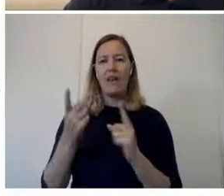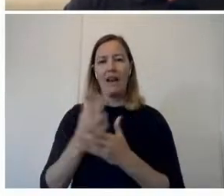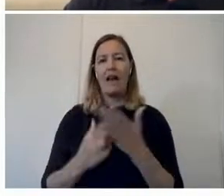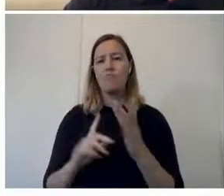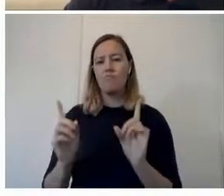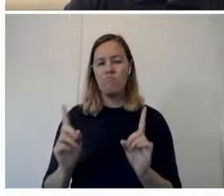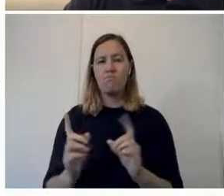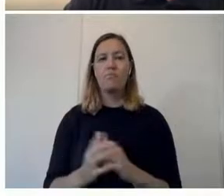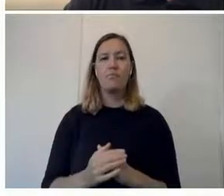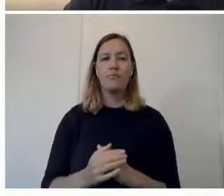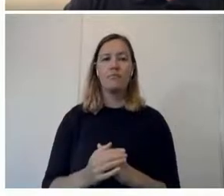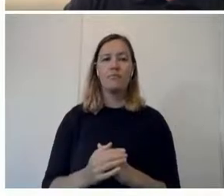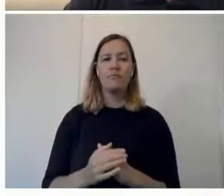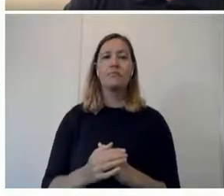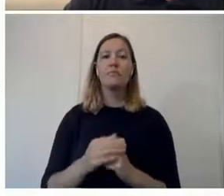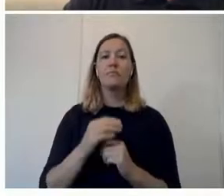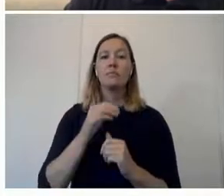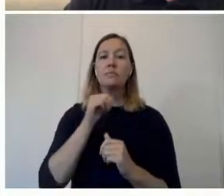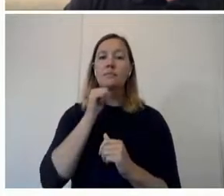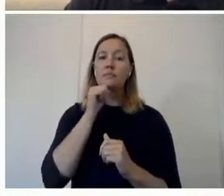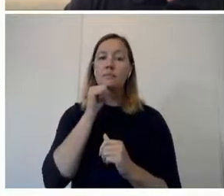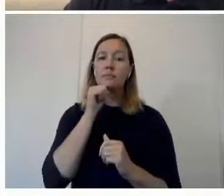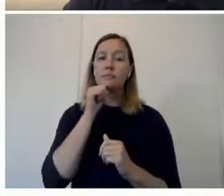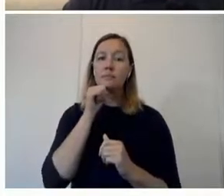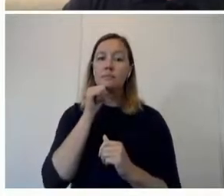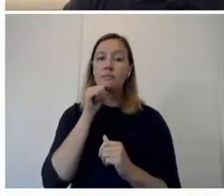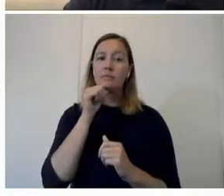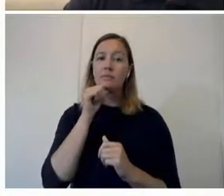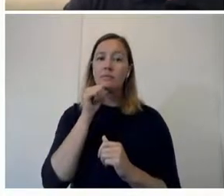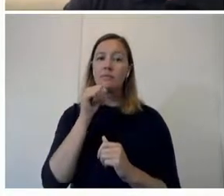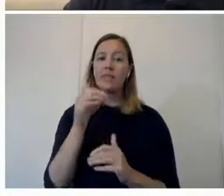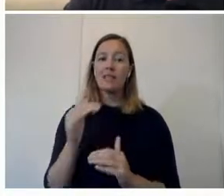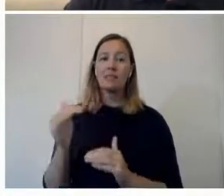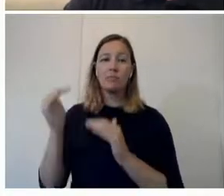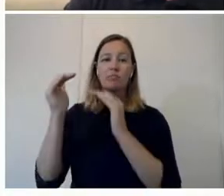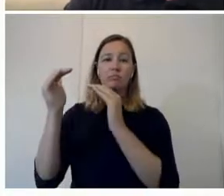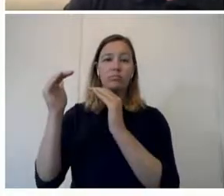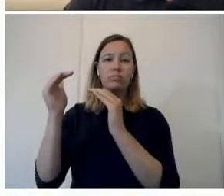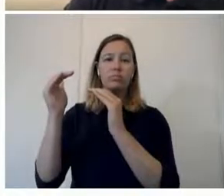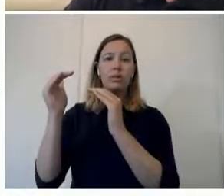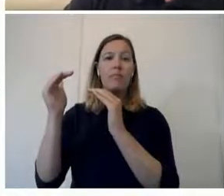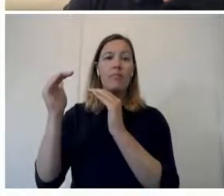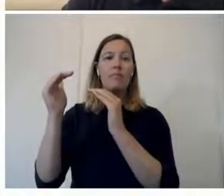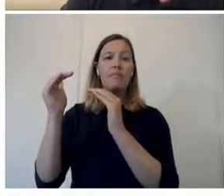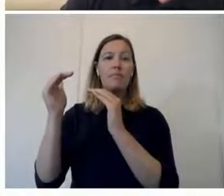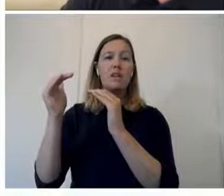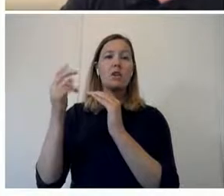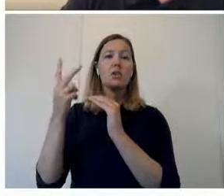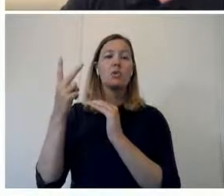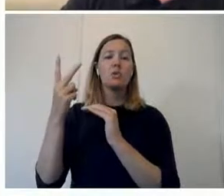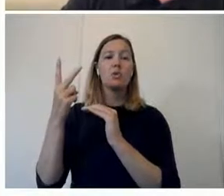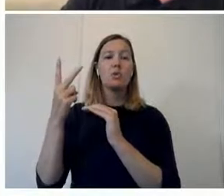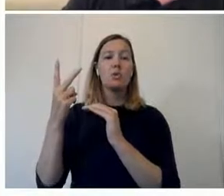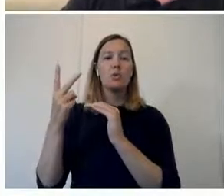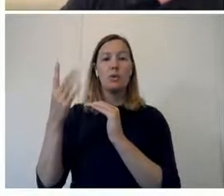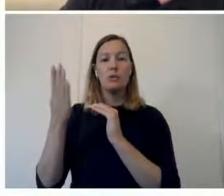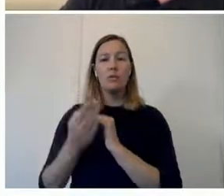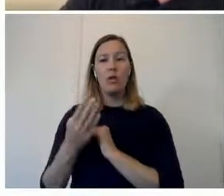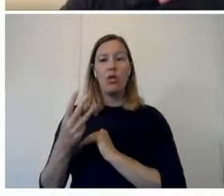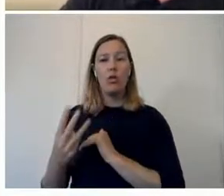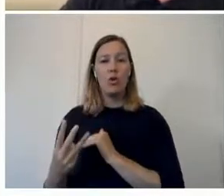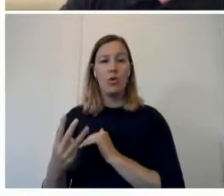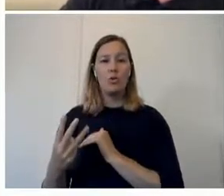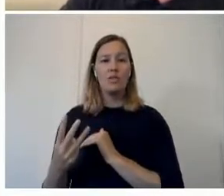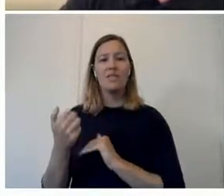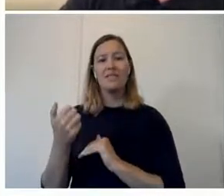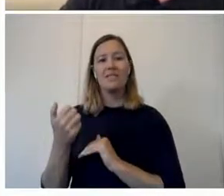And then if you keep going beyond that, you get another 2/3 of a million, 632,000